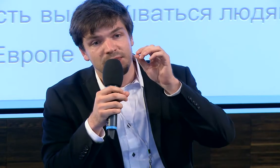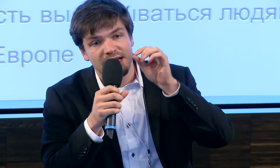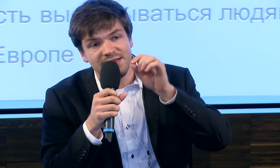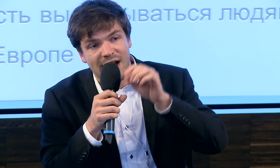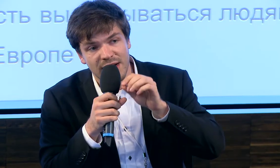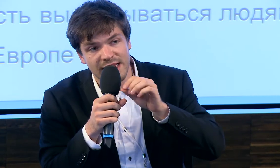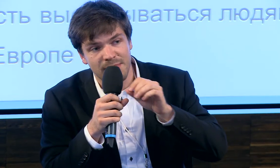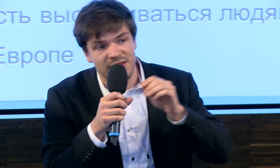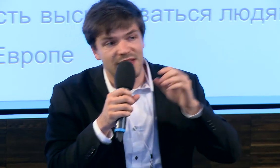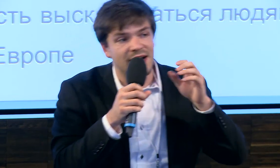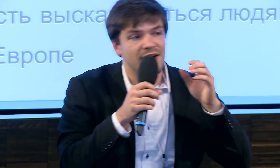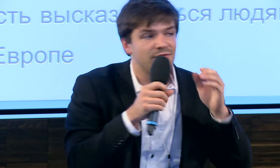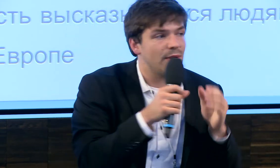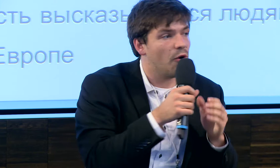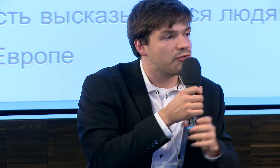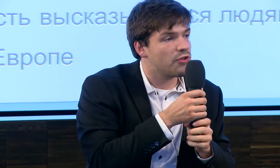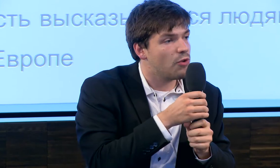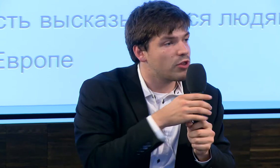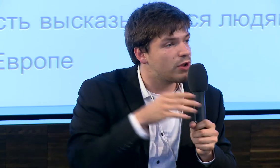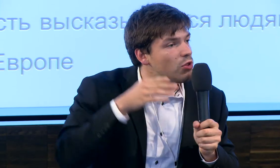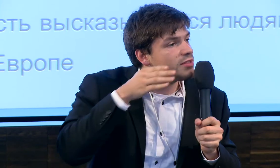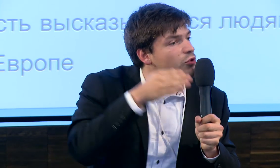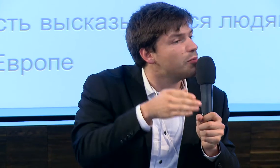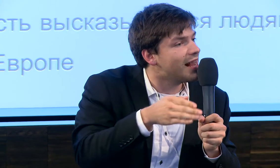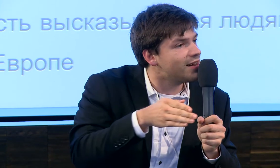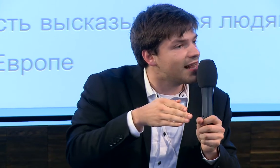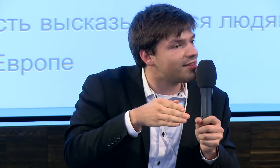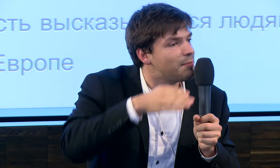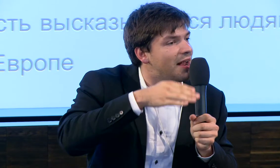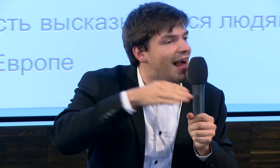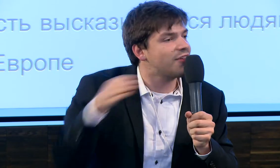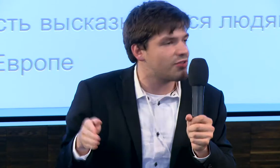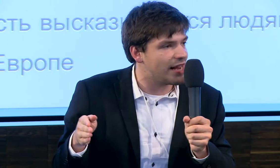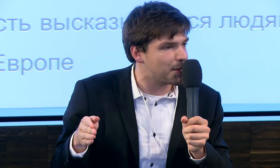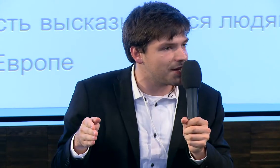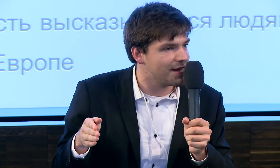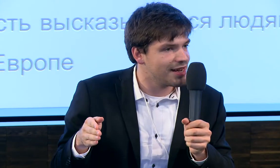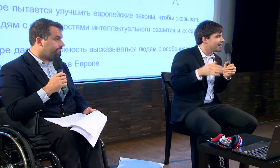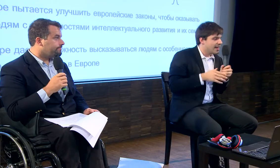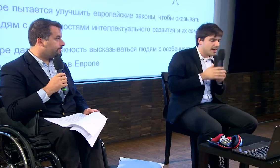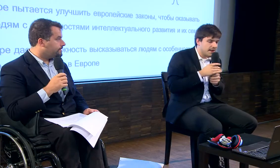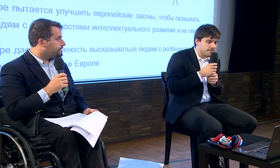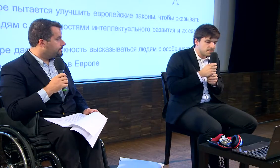like indirectly, but they are very often what we call discriminated against by association.